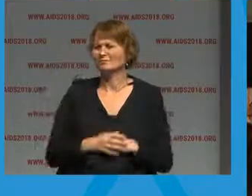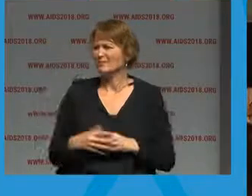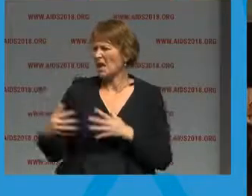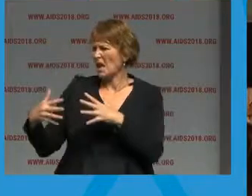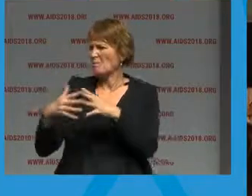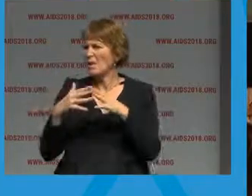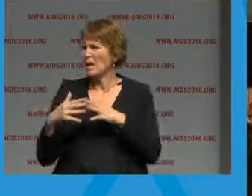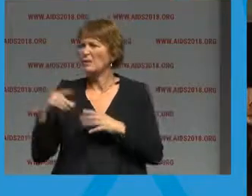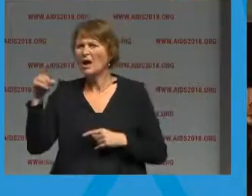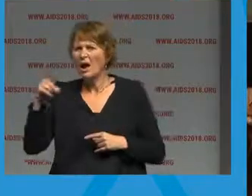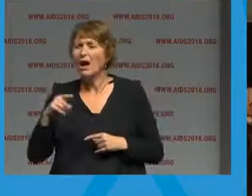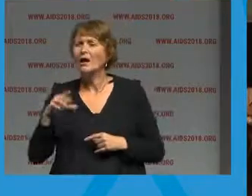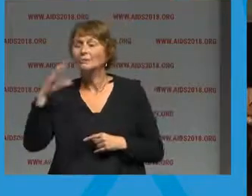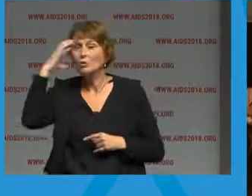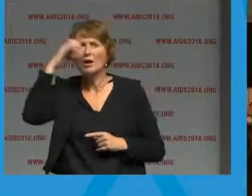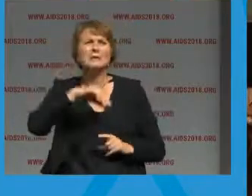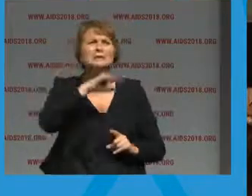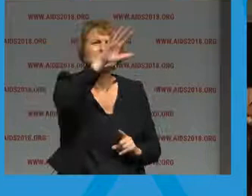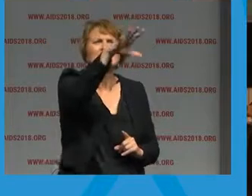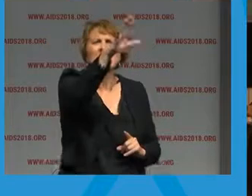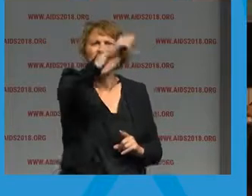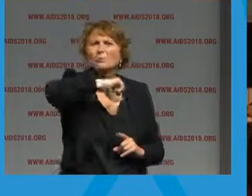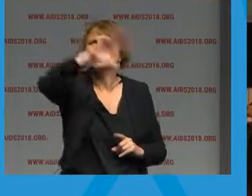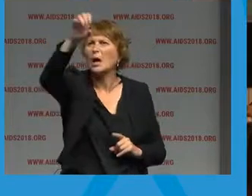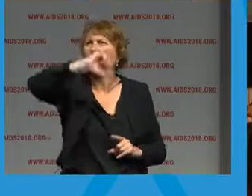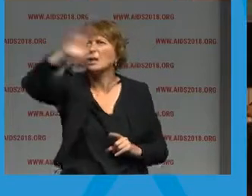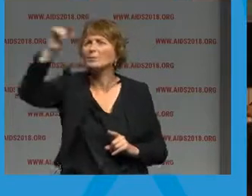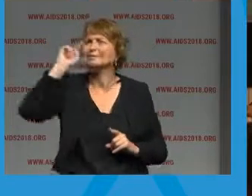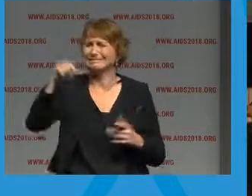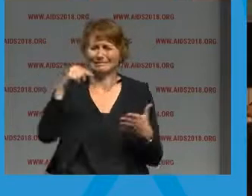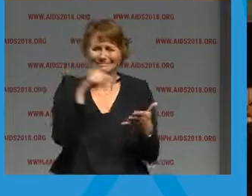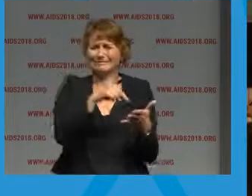our governments to take this language out?